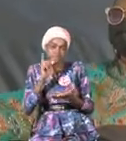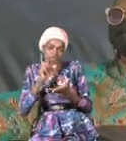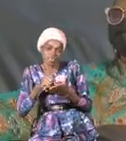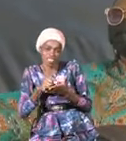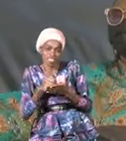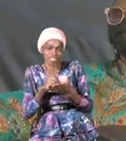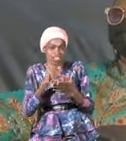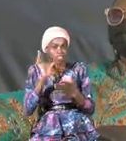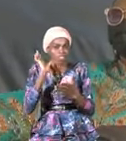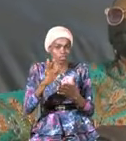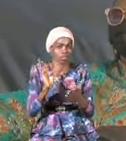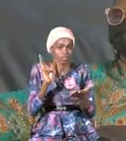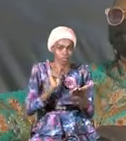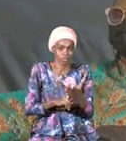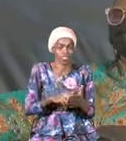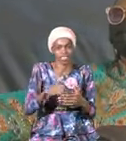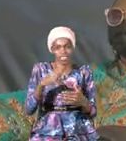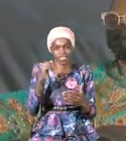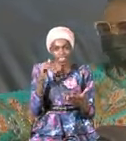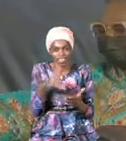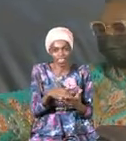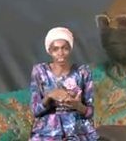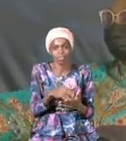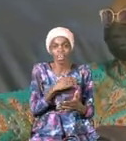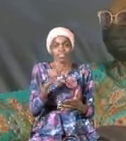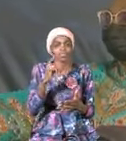You will be what God has purposed you to be.